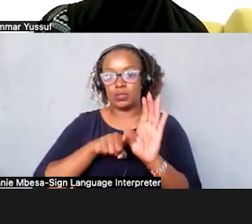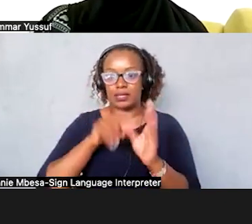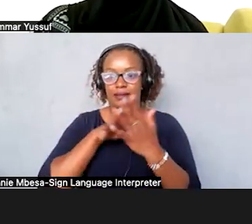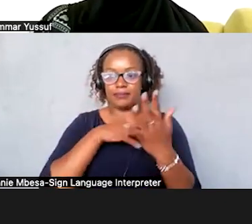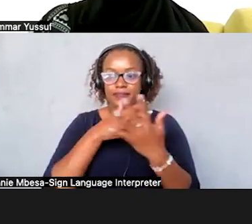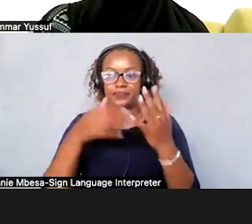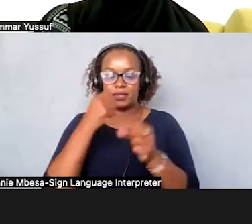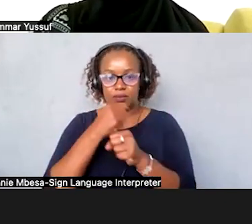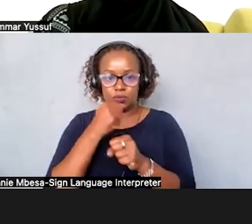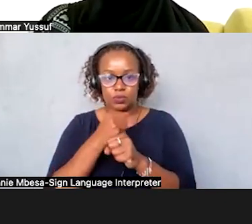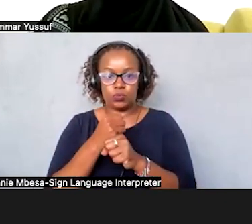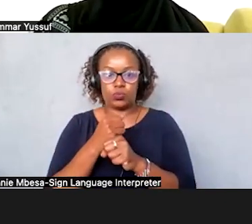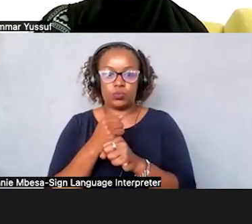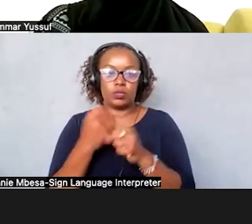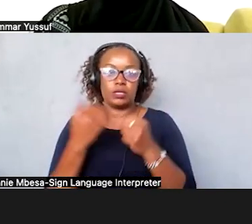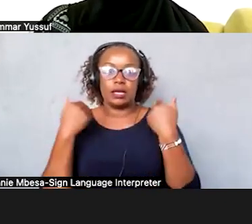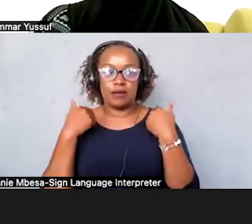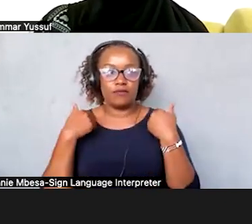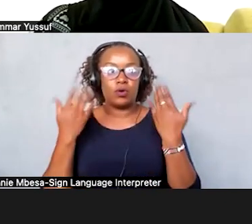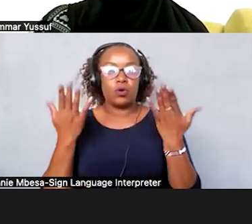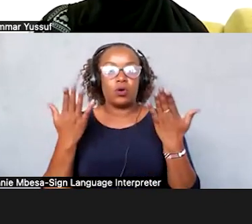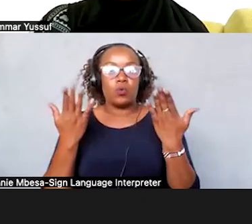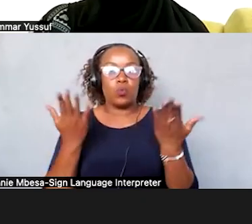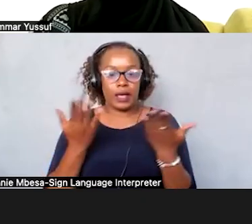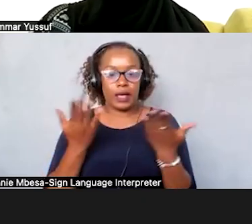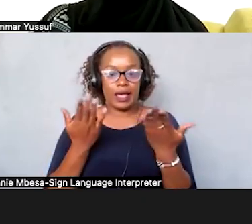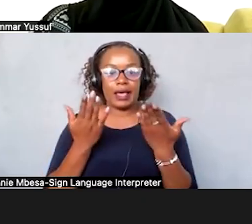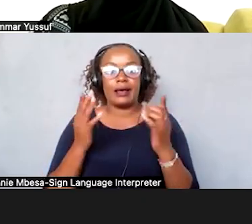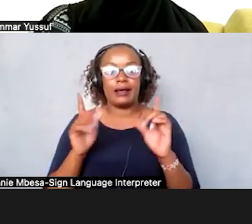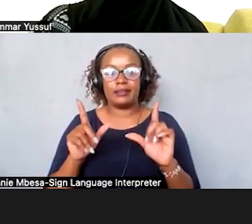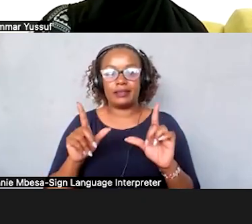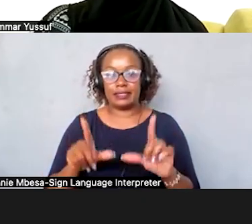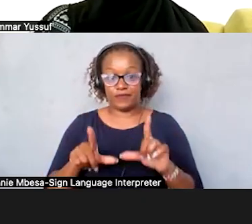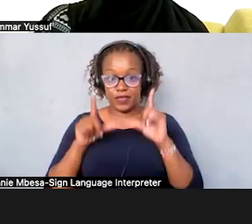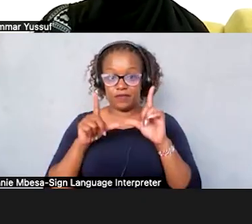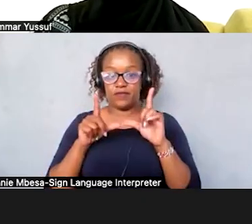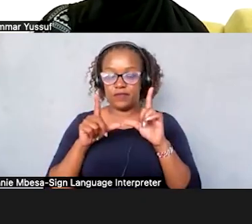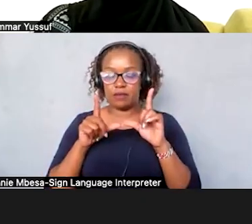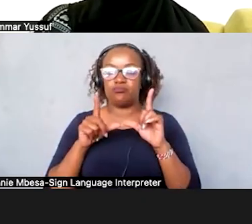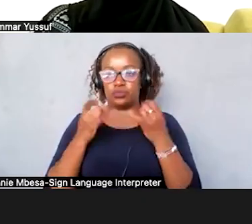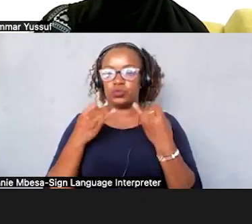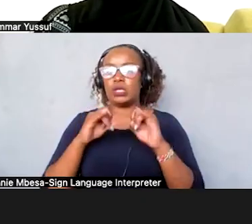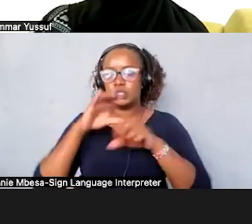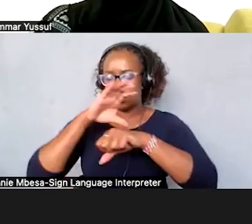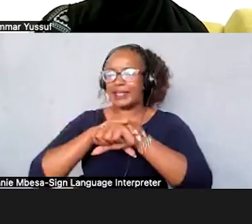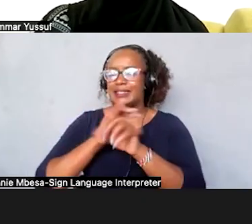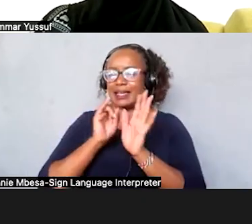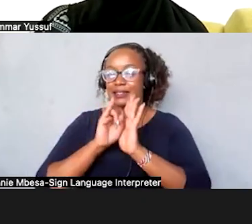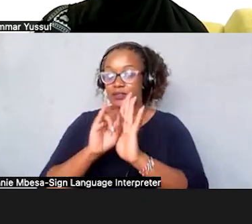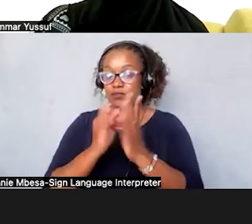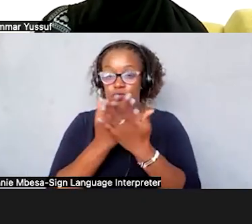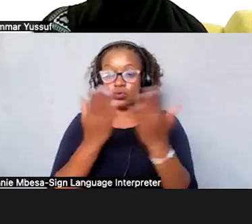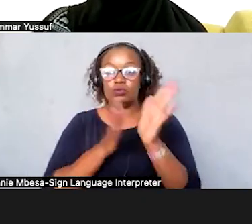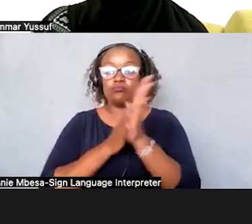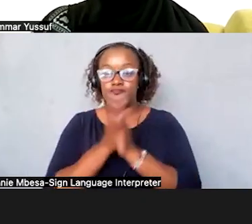where a survivor is empowered to heal and reclaim their identity. And for those who want to join the network, you can